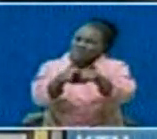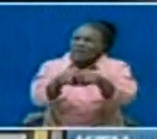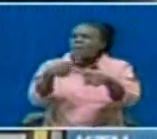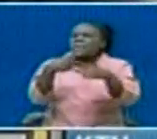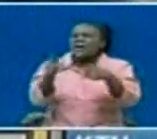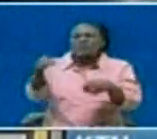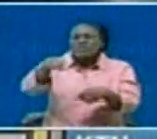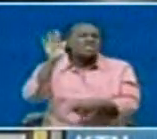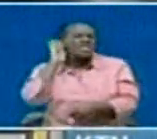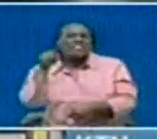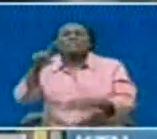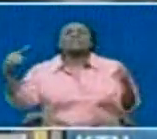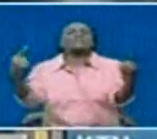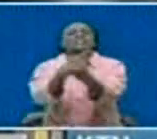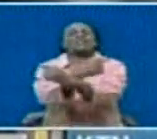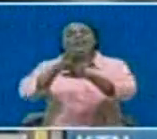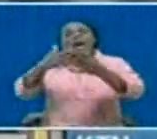to produce evidence